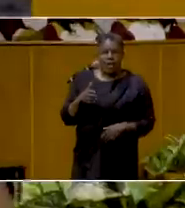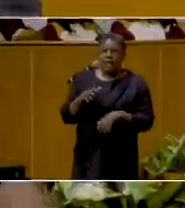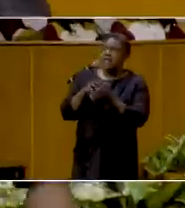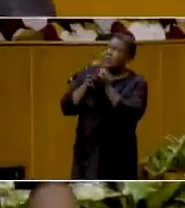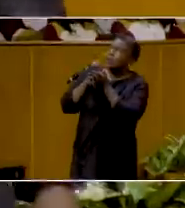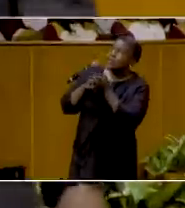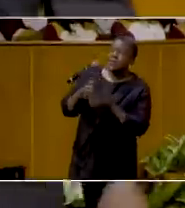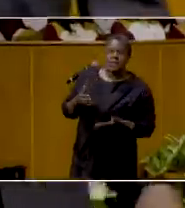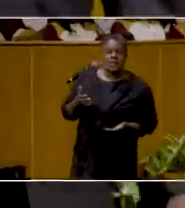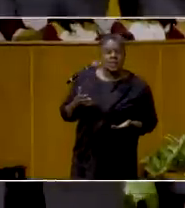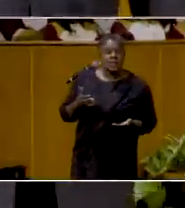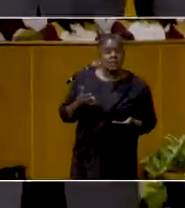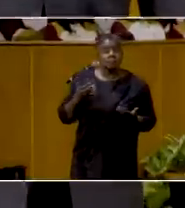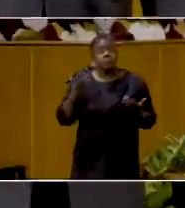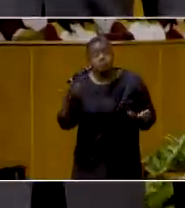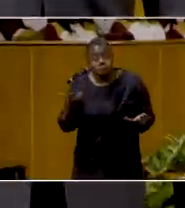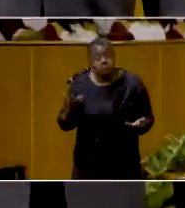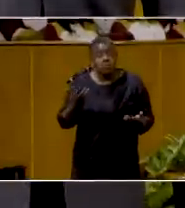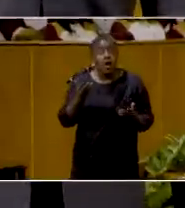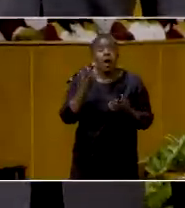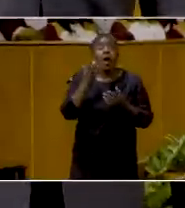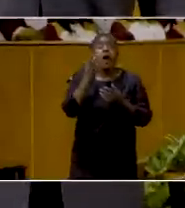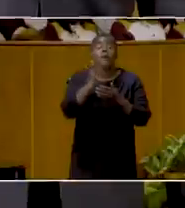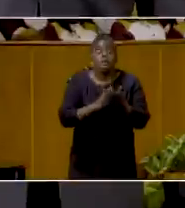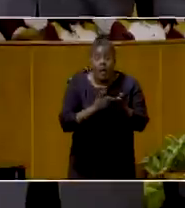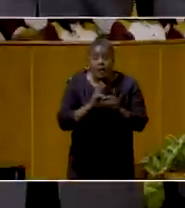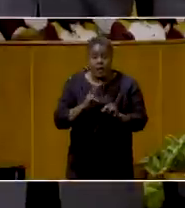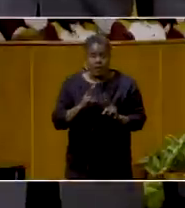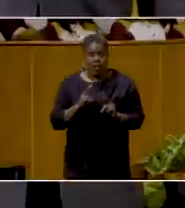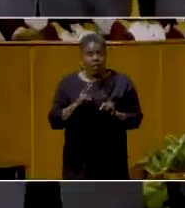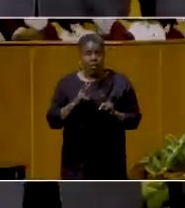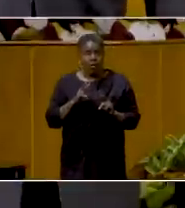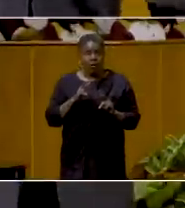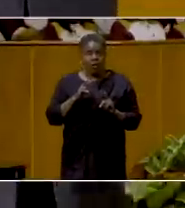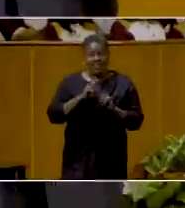And then, Marcia, there's some who come to the most dangerous place.